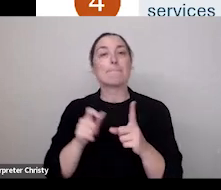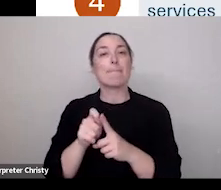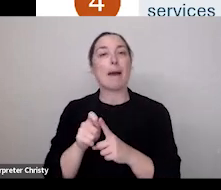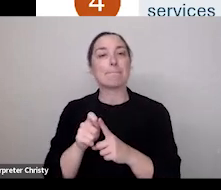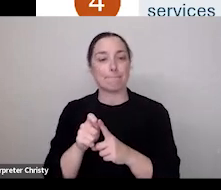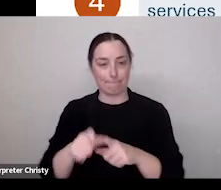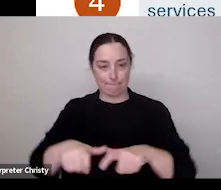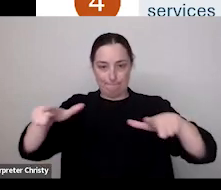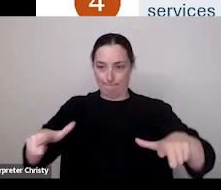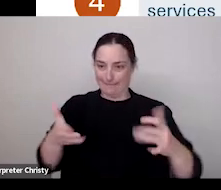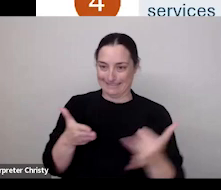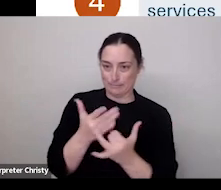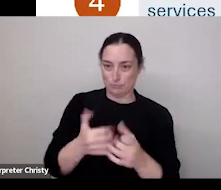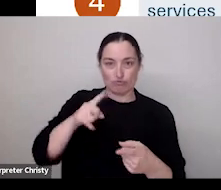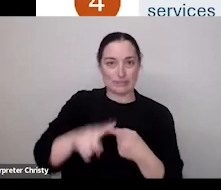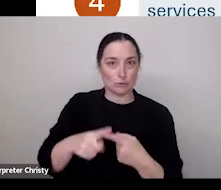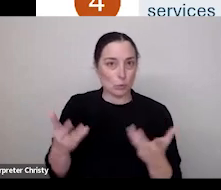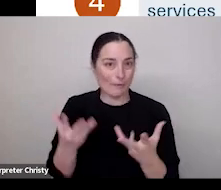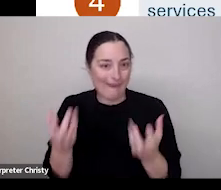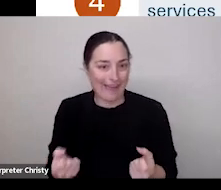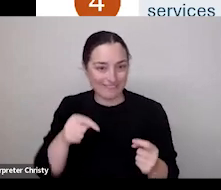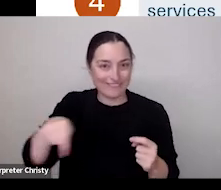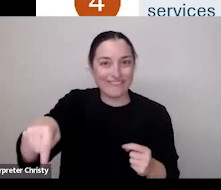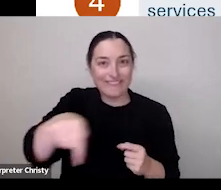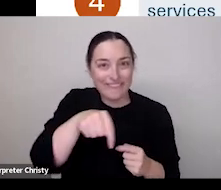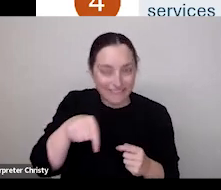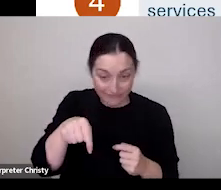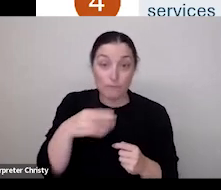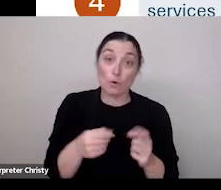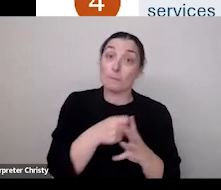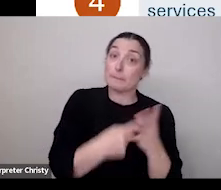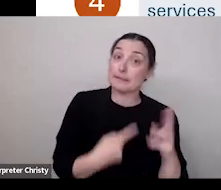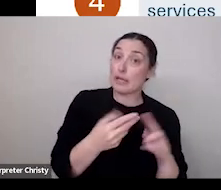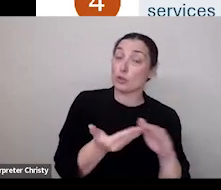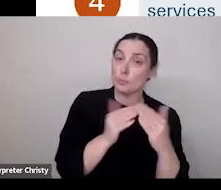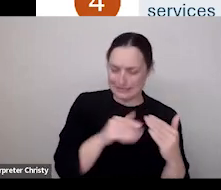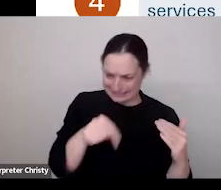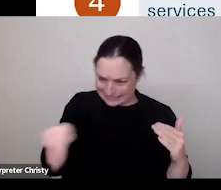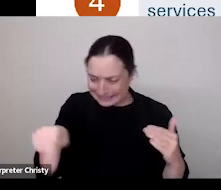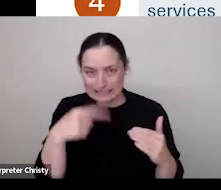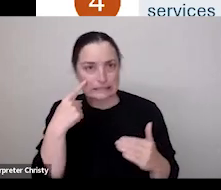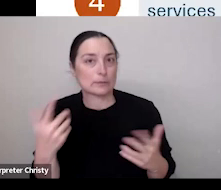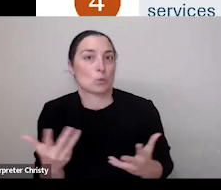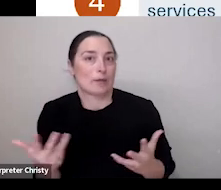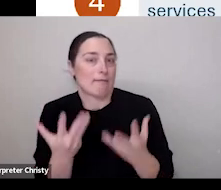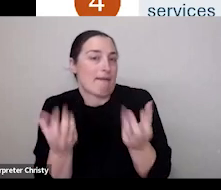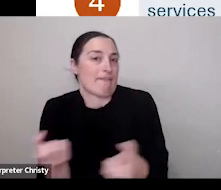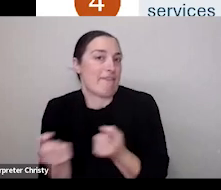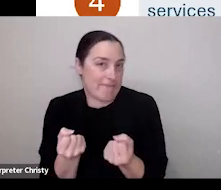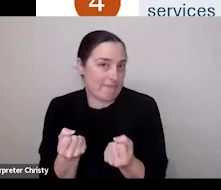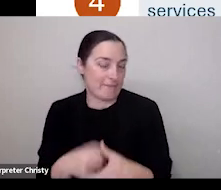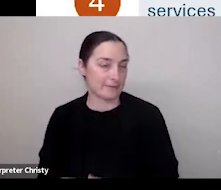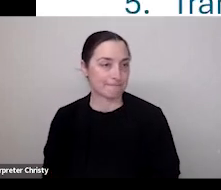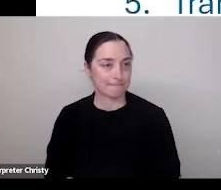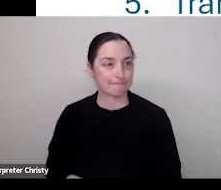accessible resources that have been underutilized that are coming from the disability and community sector. Next slide, please.